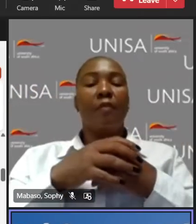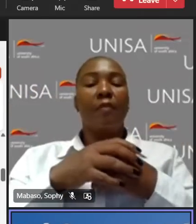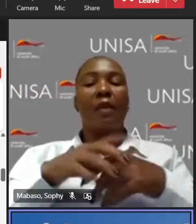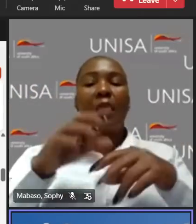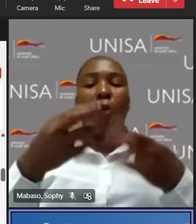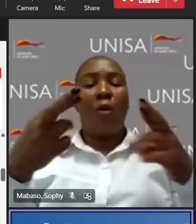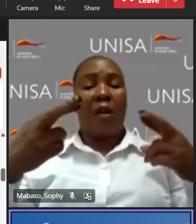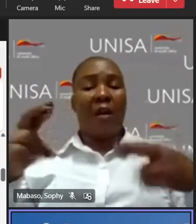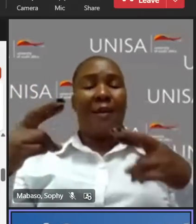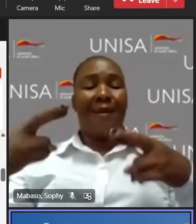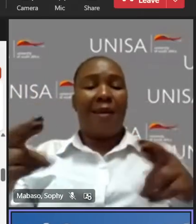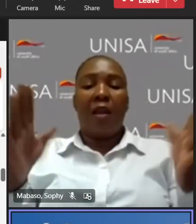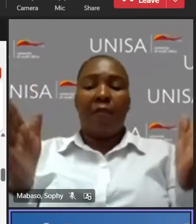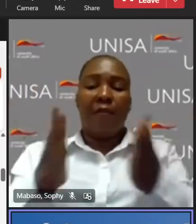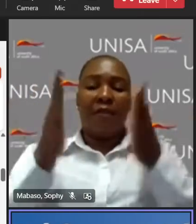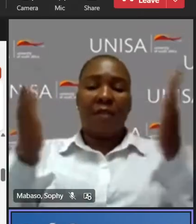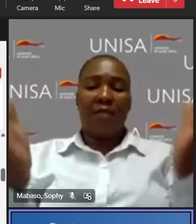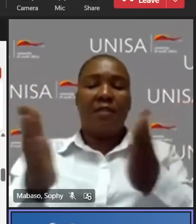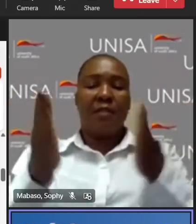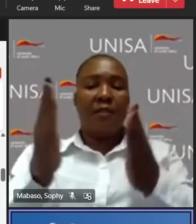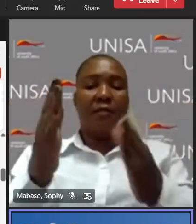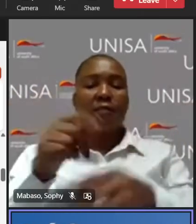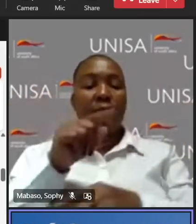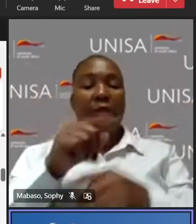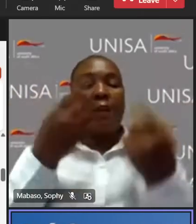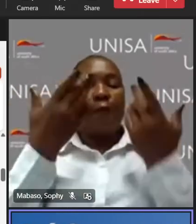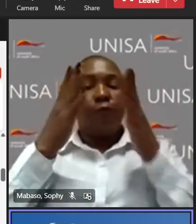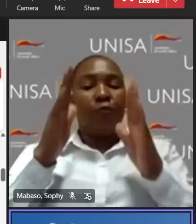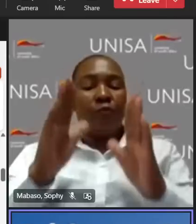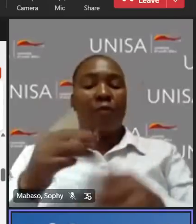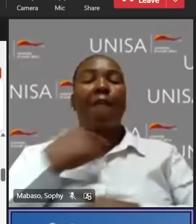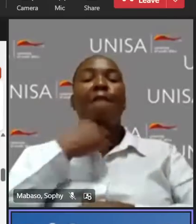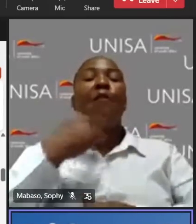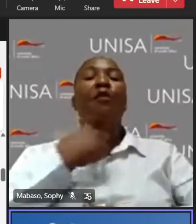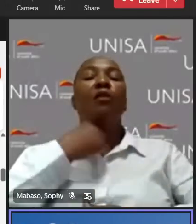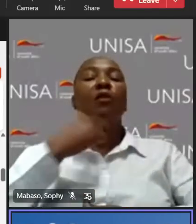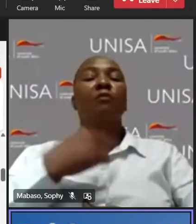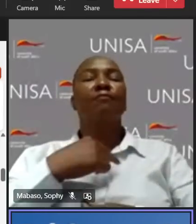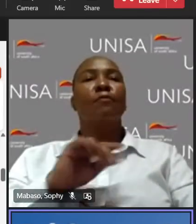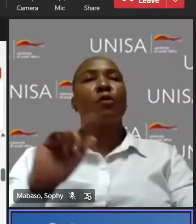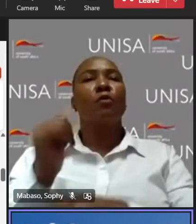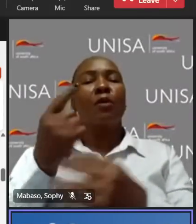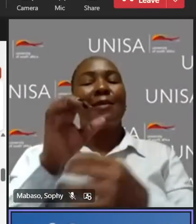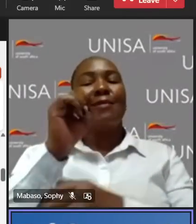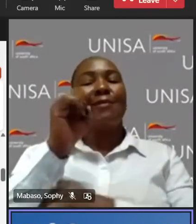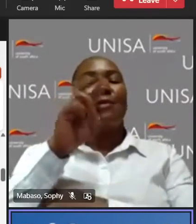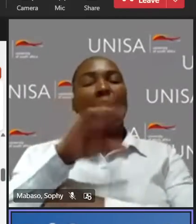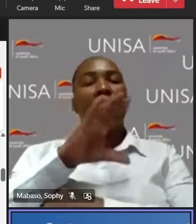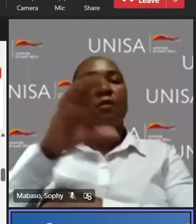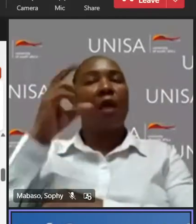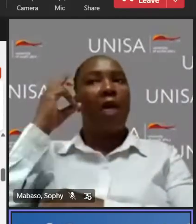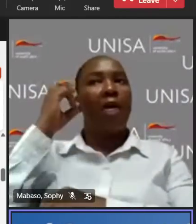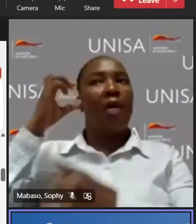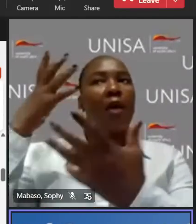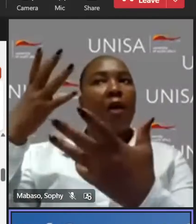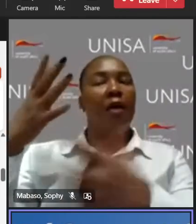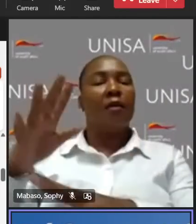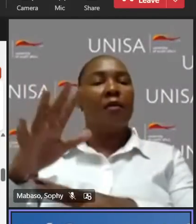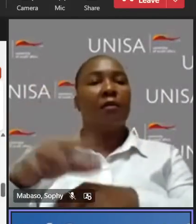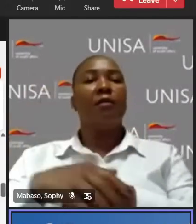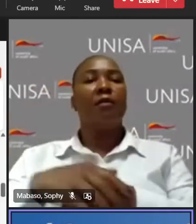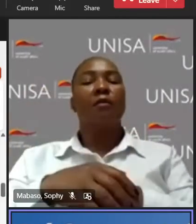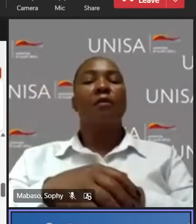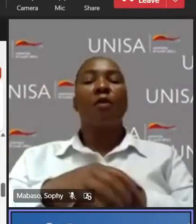in facilitating that the student voice through the SLC are heard on